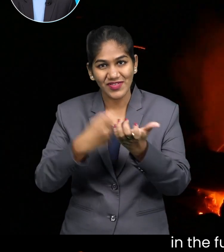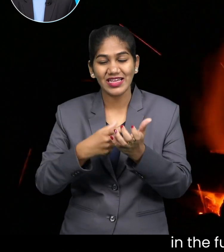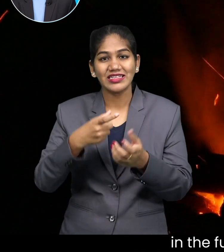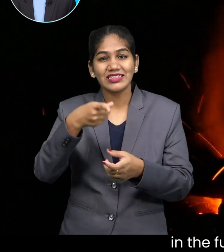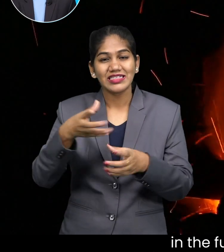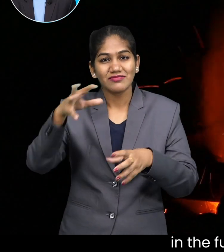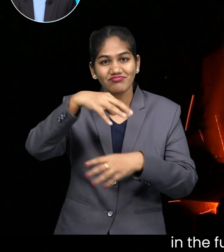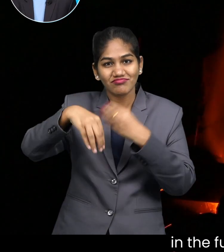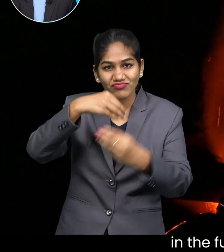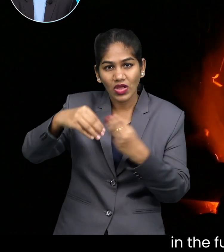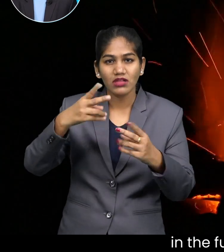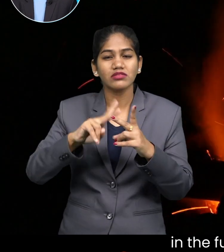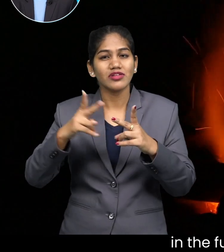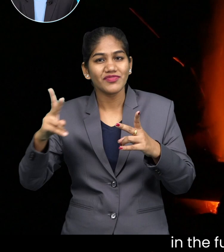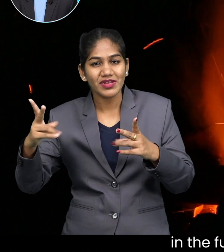oxides.